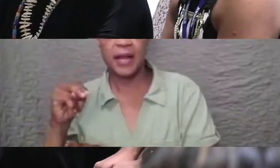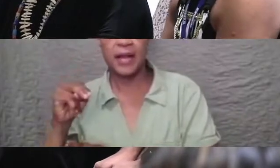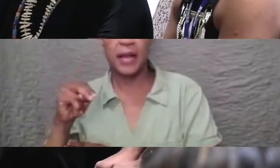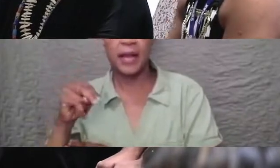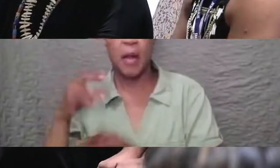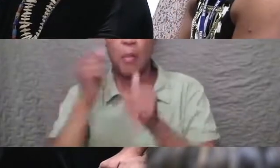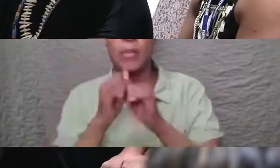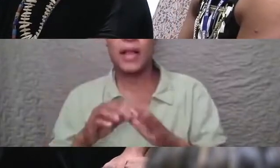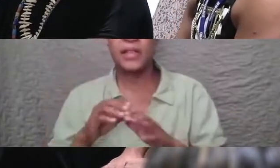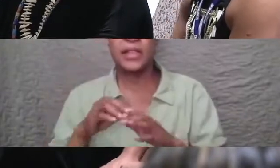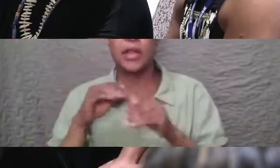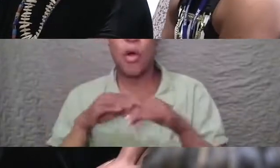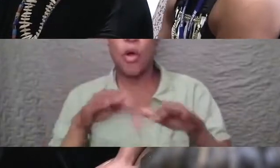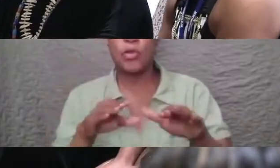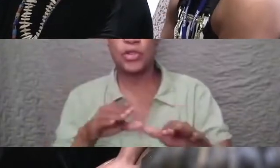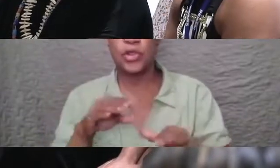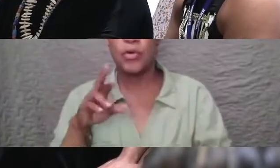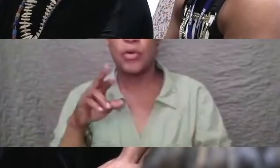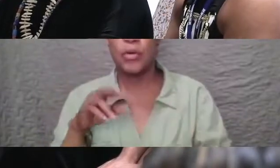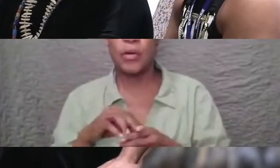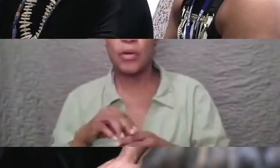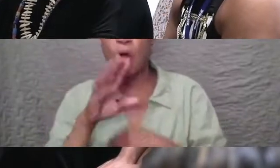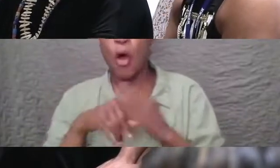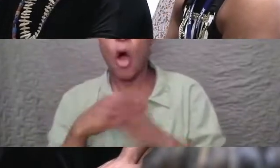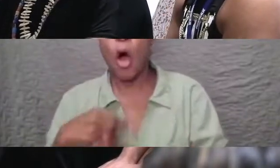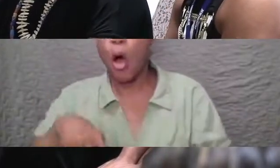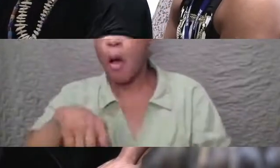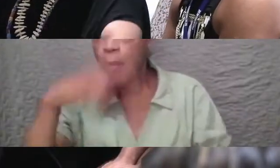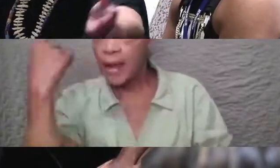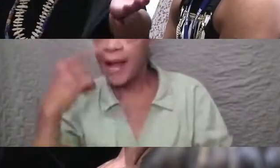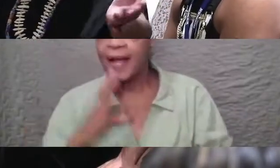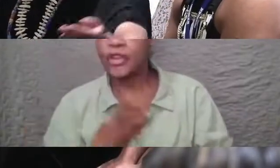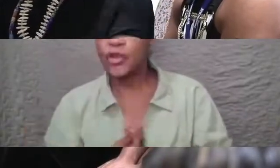Raw, all Black trans women.